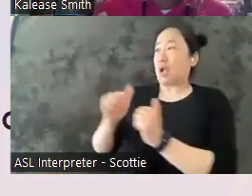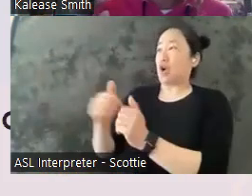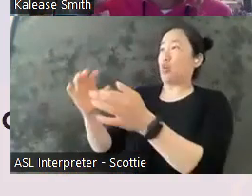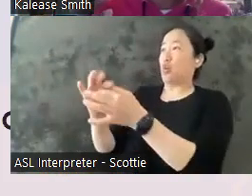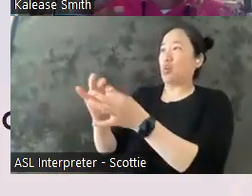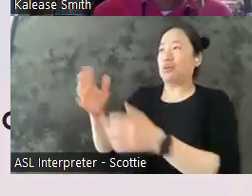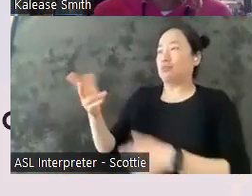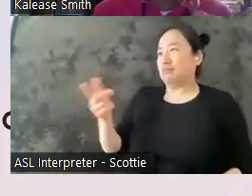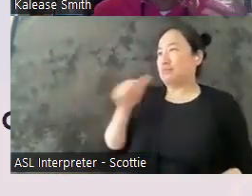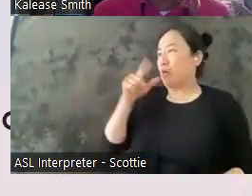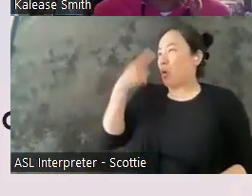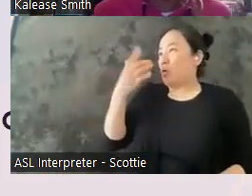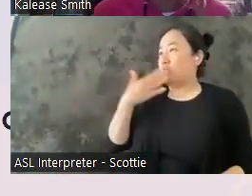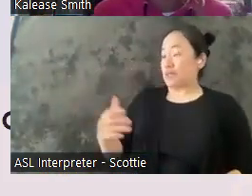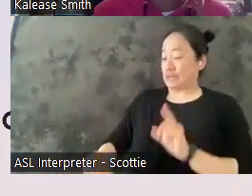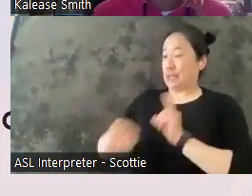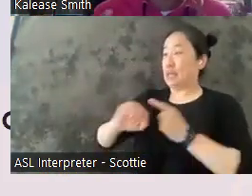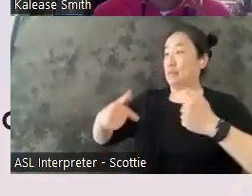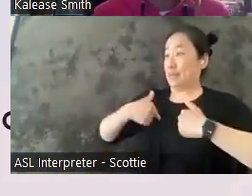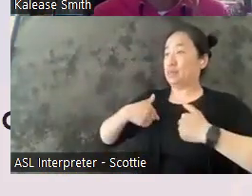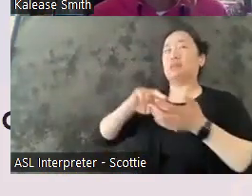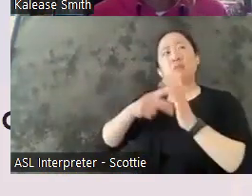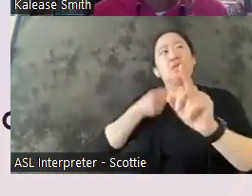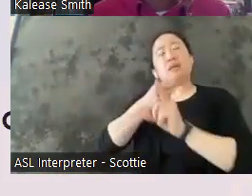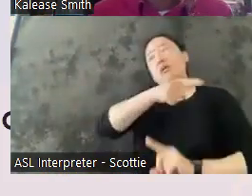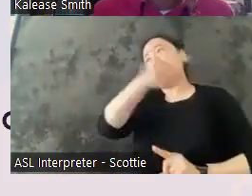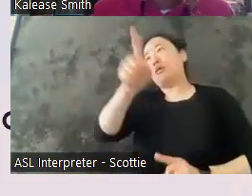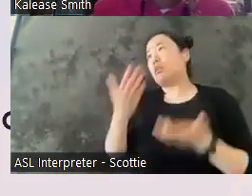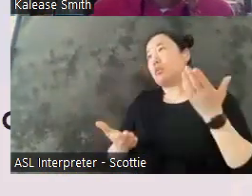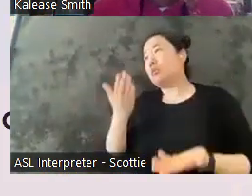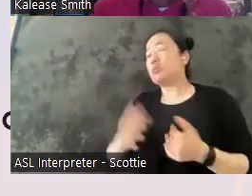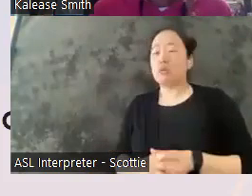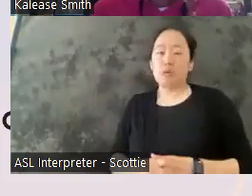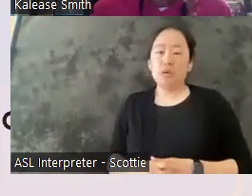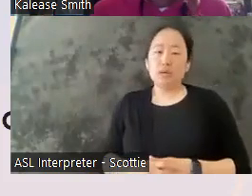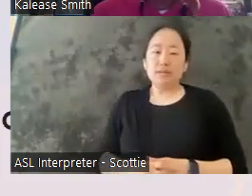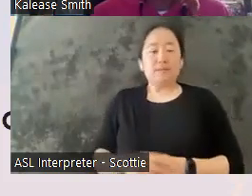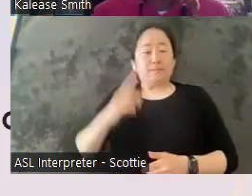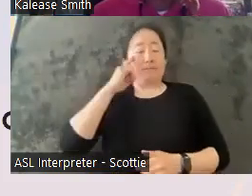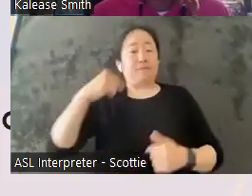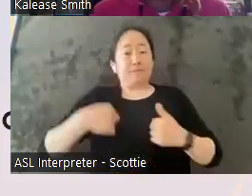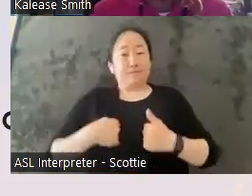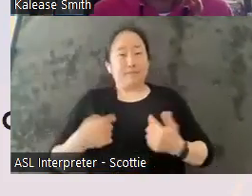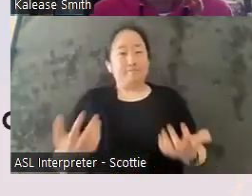it's impacting me, it could be impacting others. So to me, dealing with